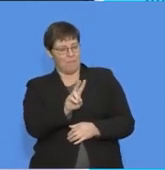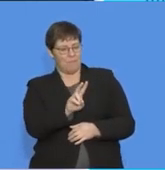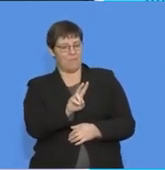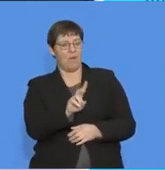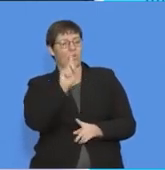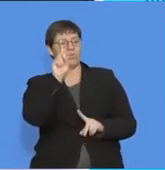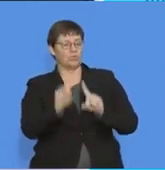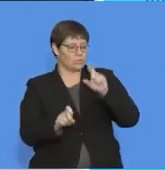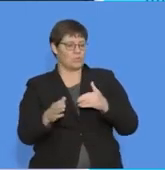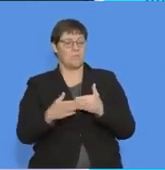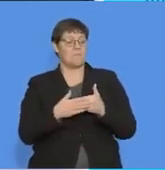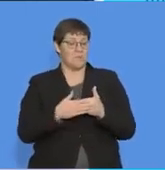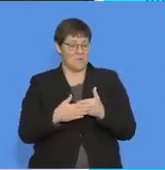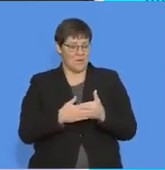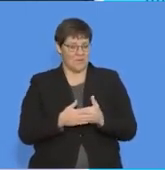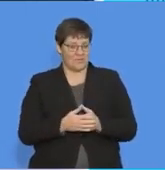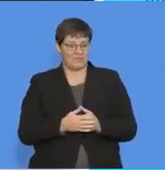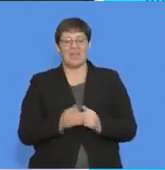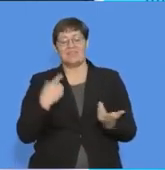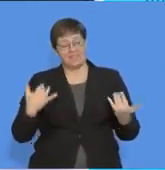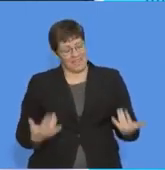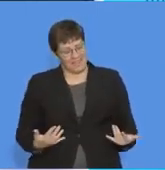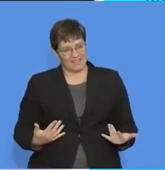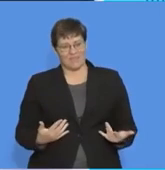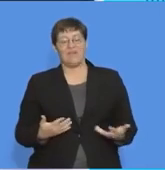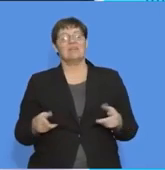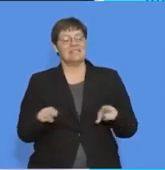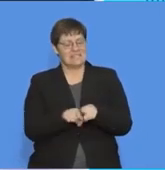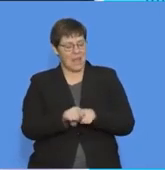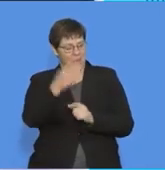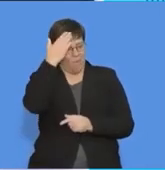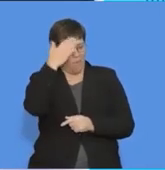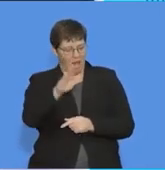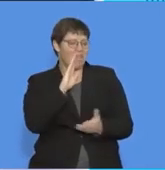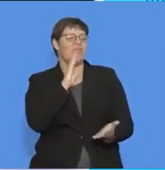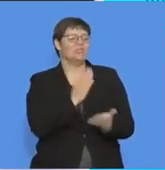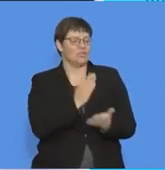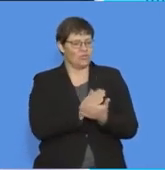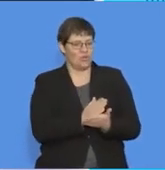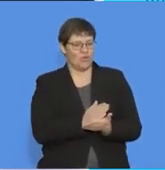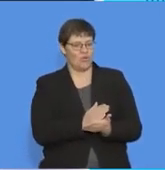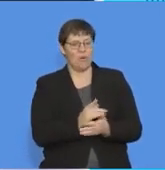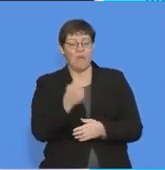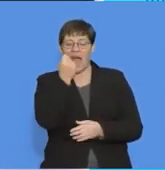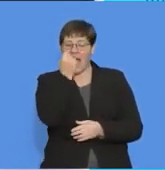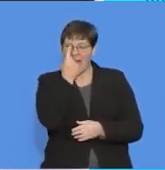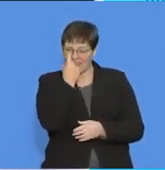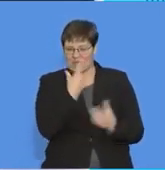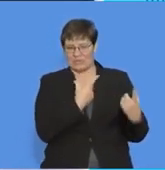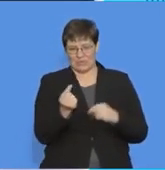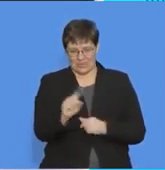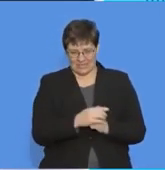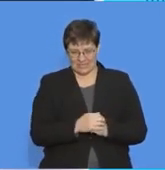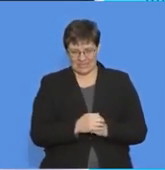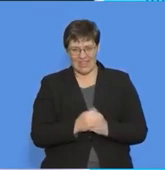then look at other questions that we're going to do, and then you guys will also know for sure that now you